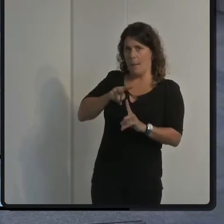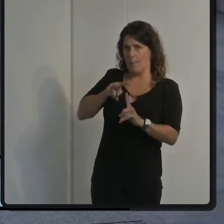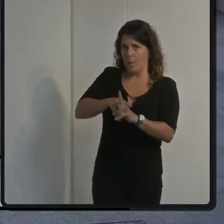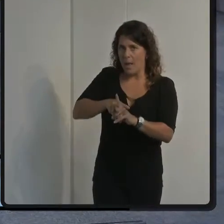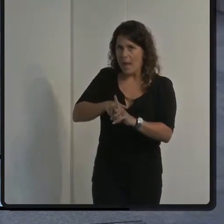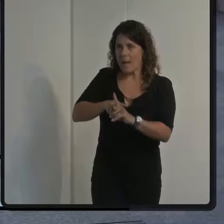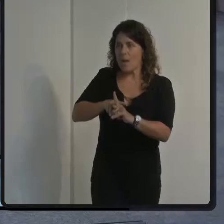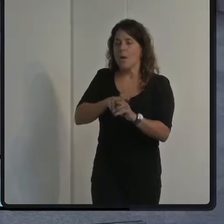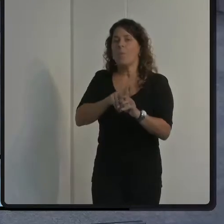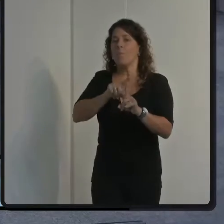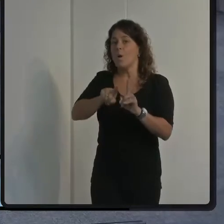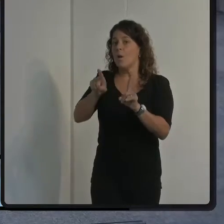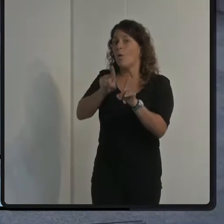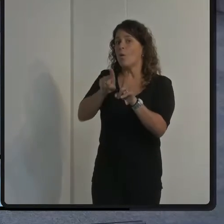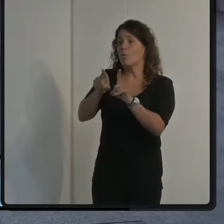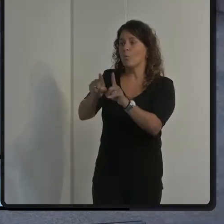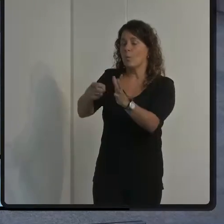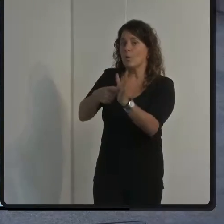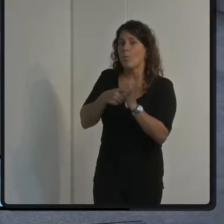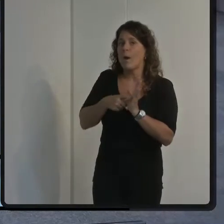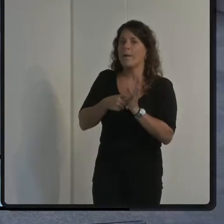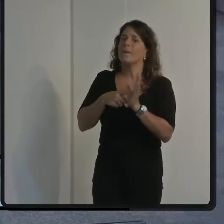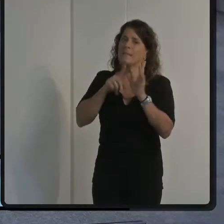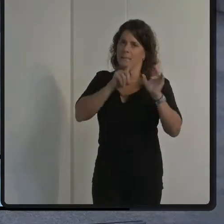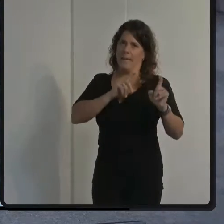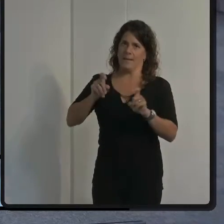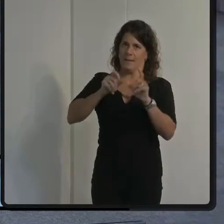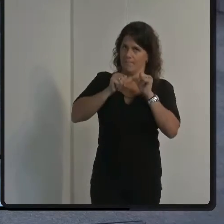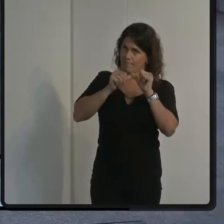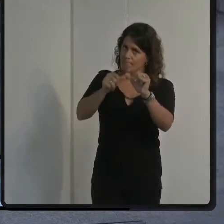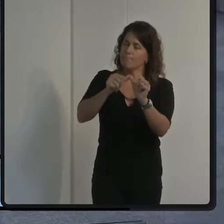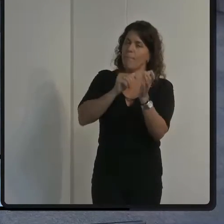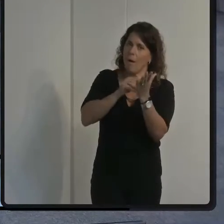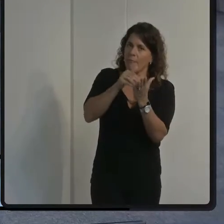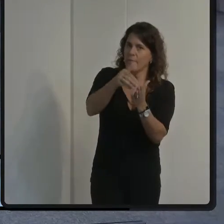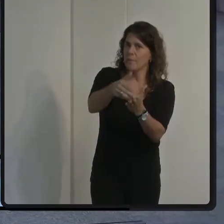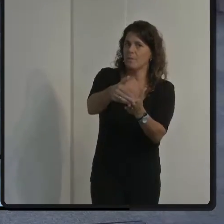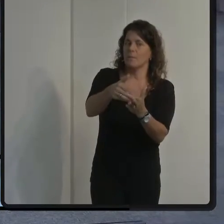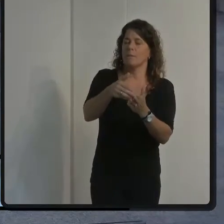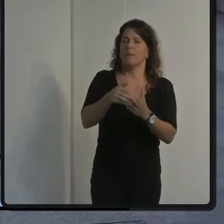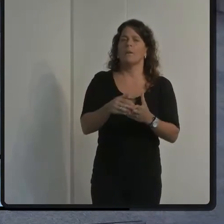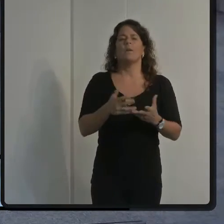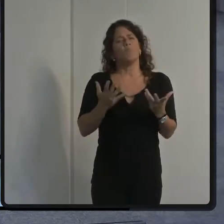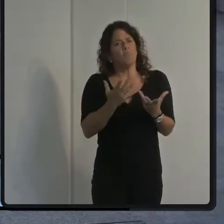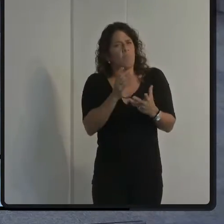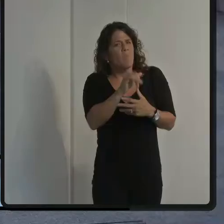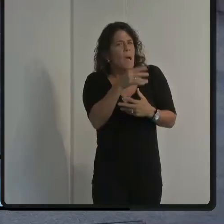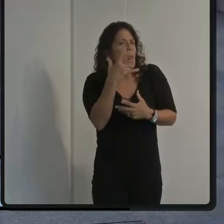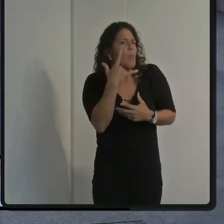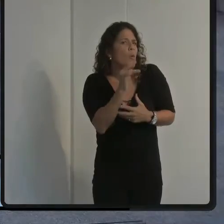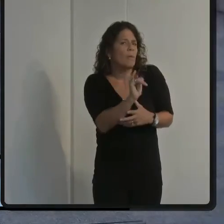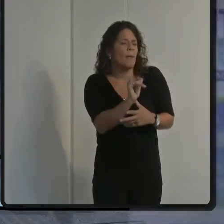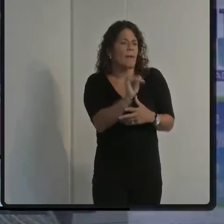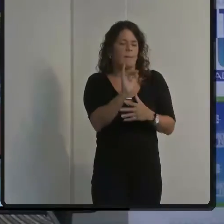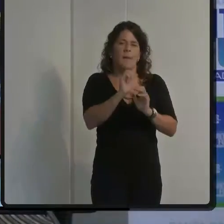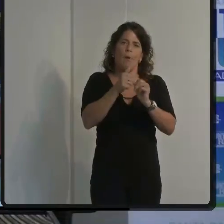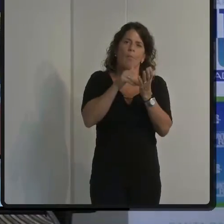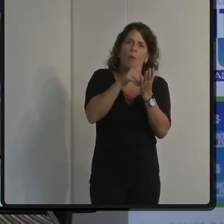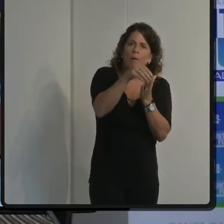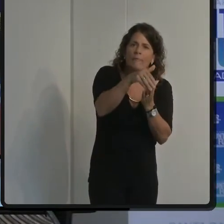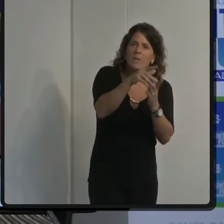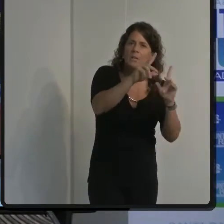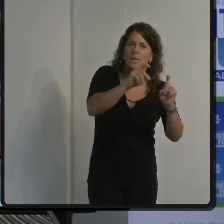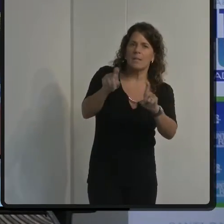will have to be regularly tested. What does that look like? How often is that going to